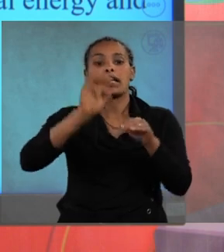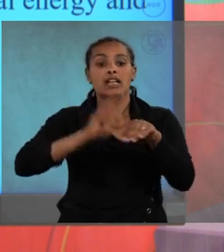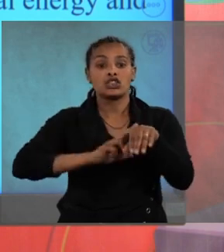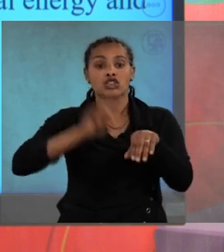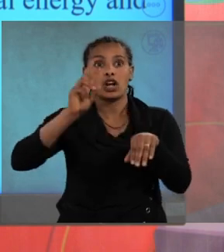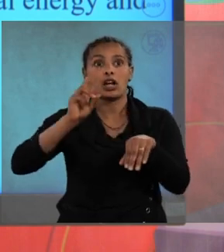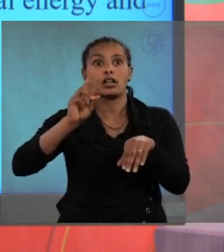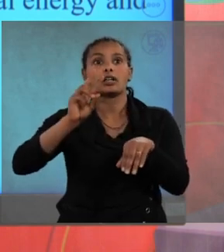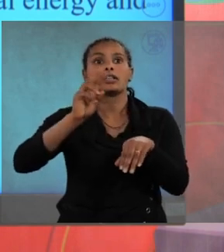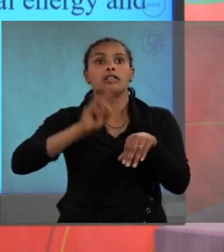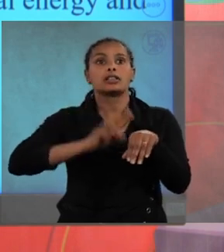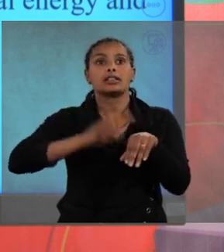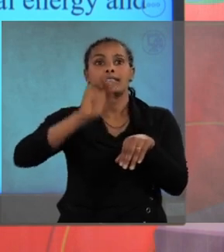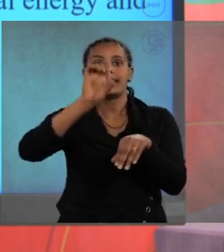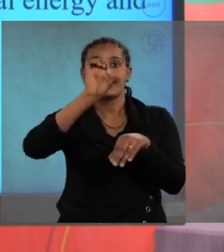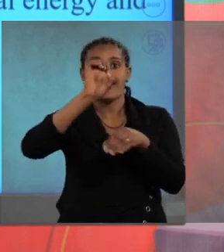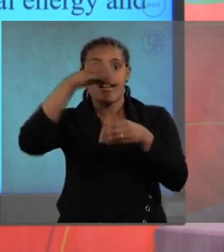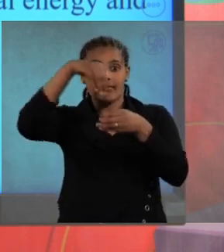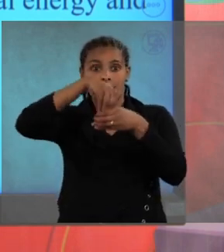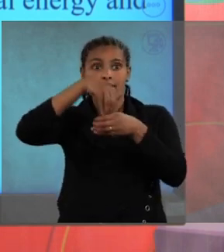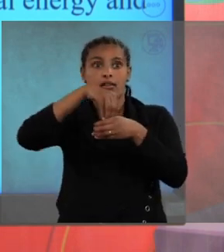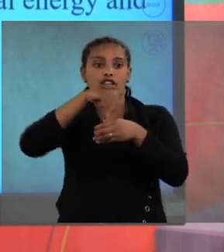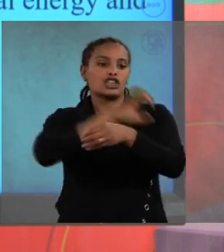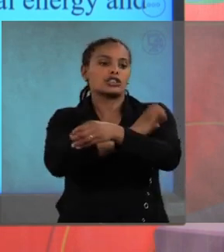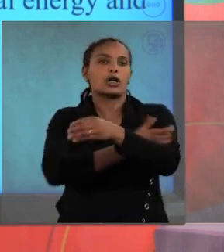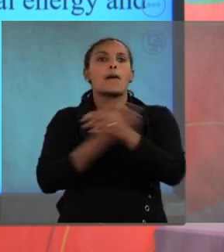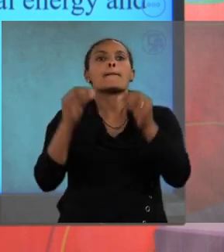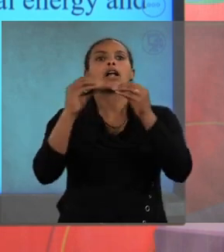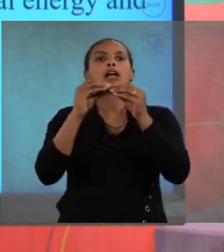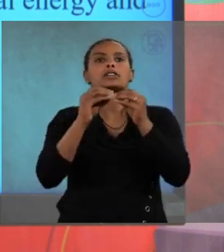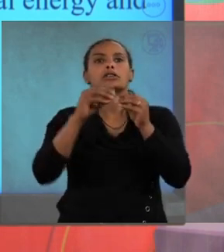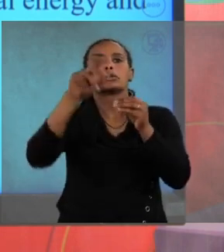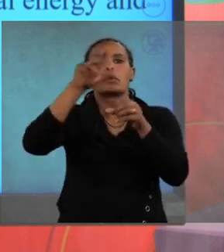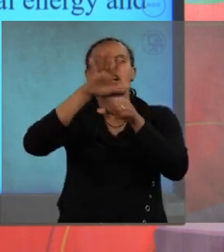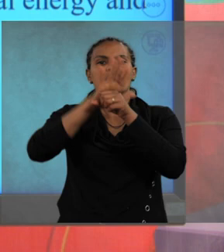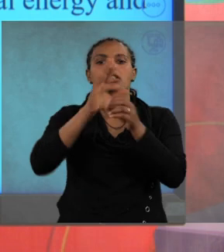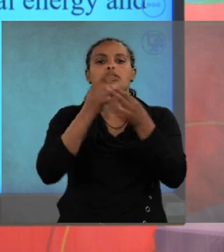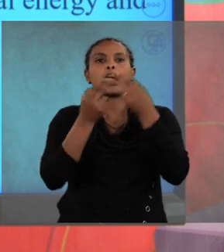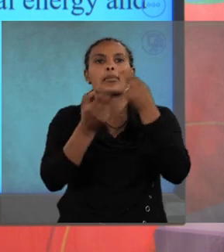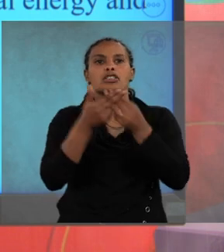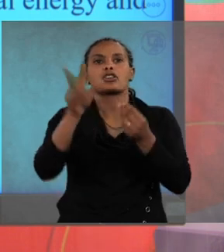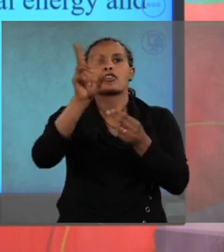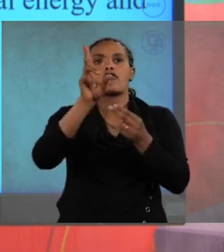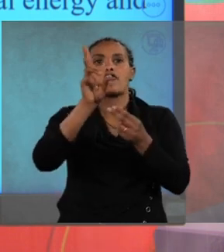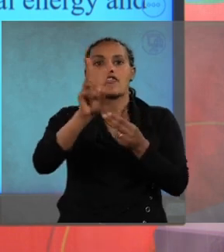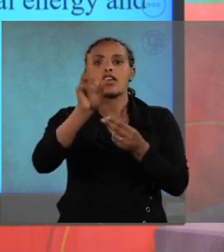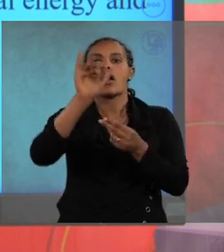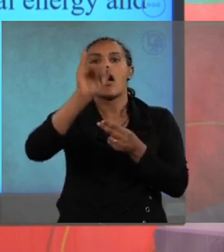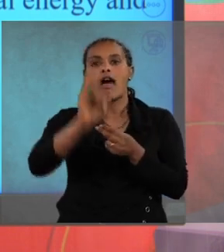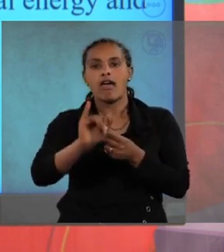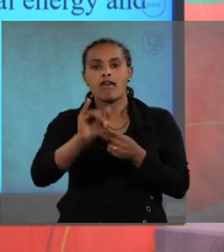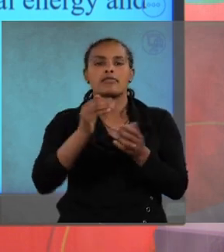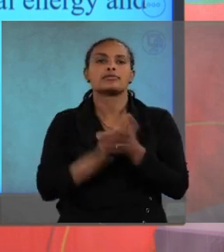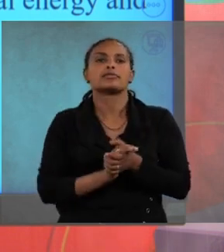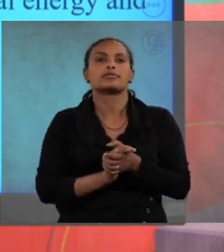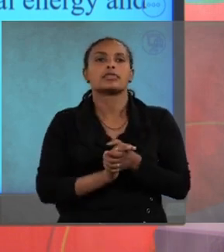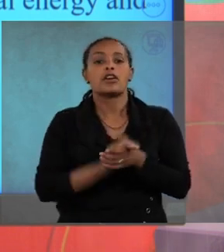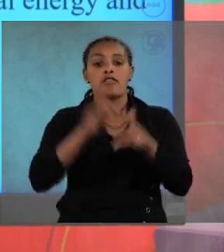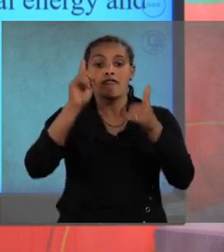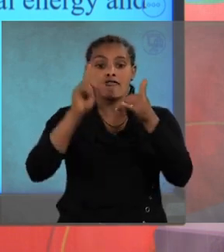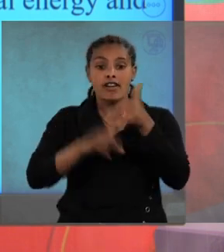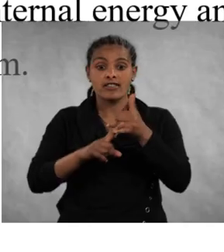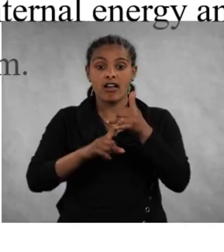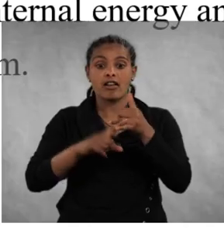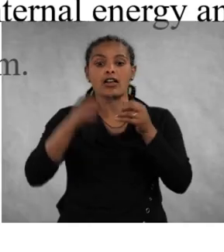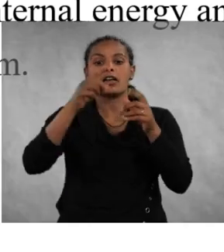initial internal energy plus pressure times initial volume VI. Final